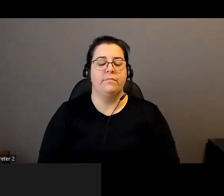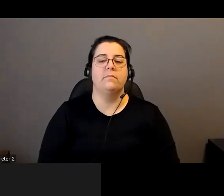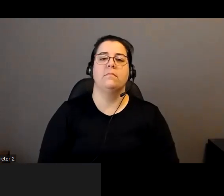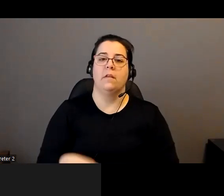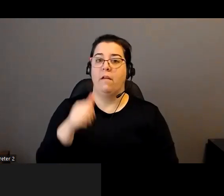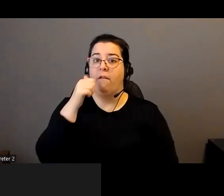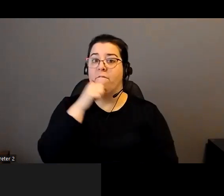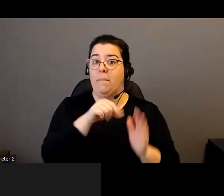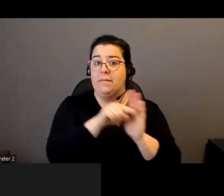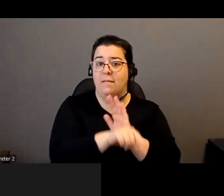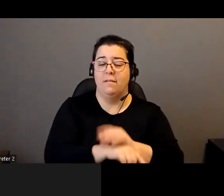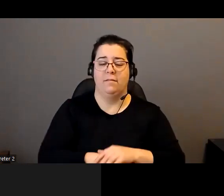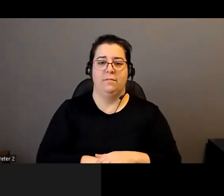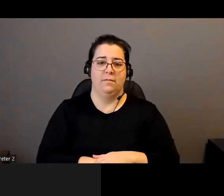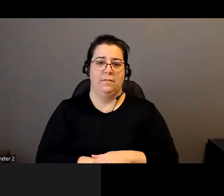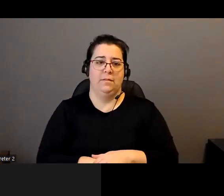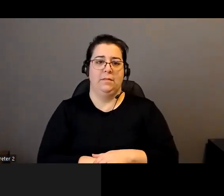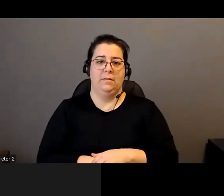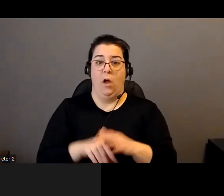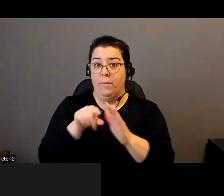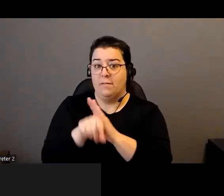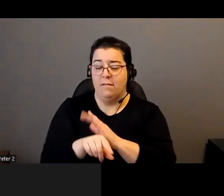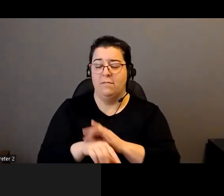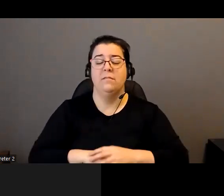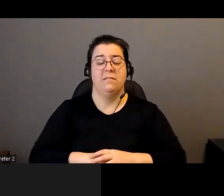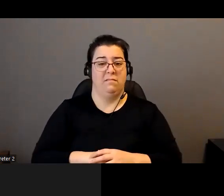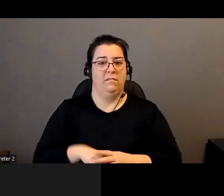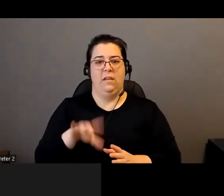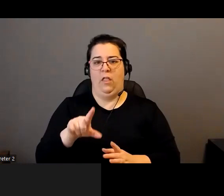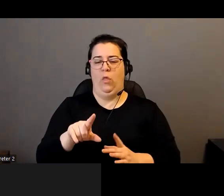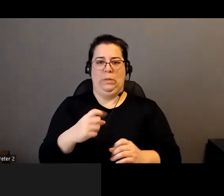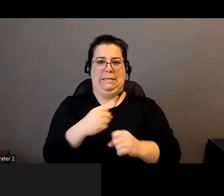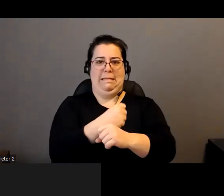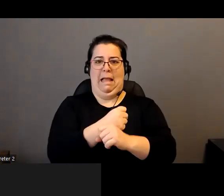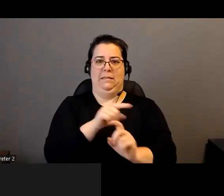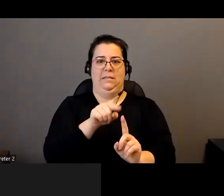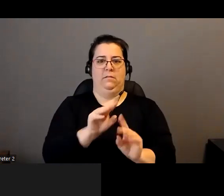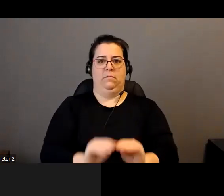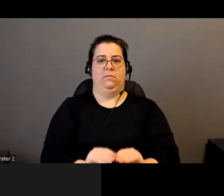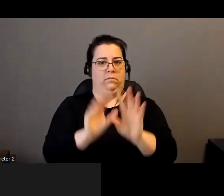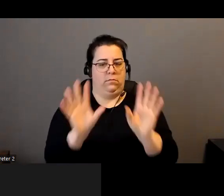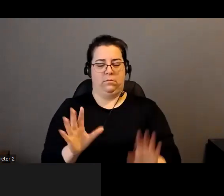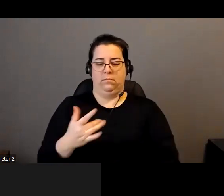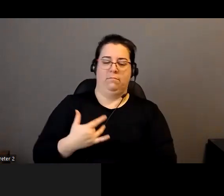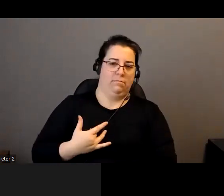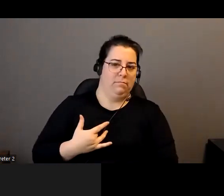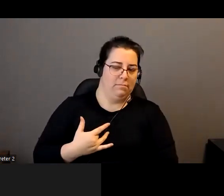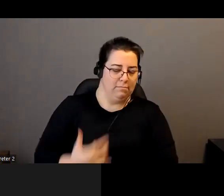femicides, homicides, the stats are still pretty clear that the majority of the families are going to